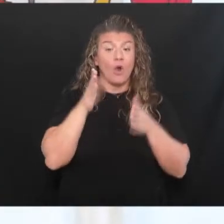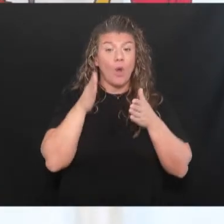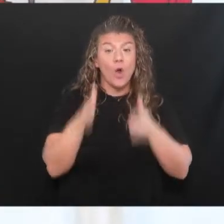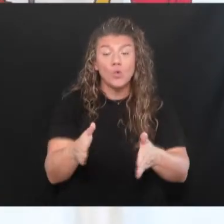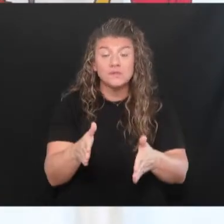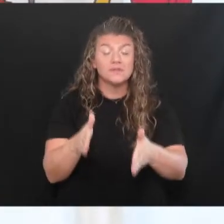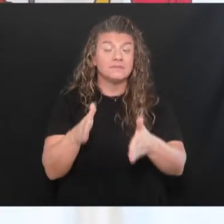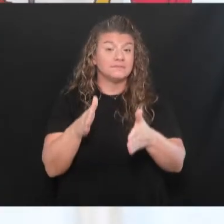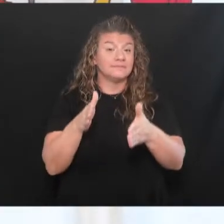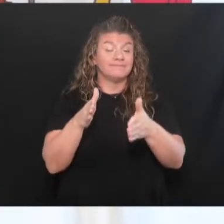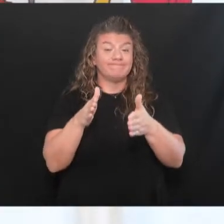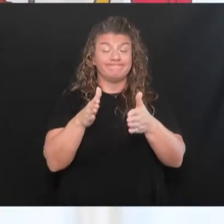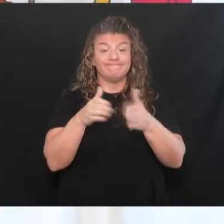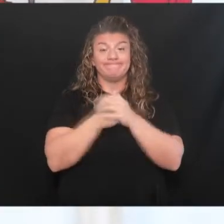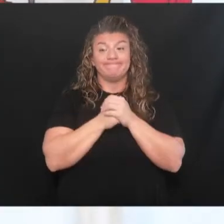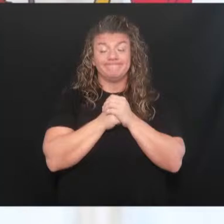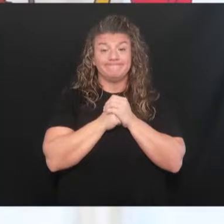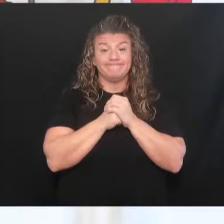roads.